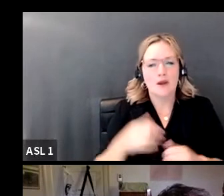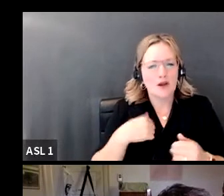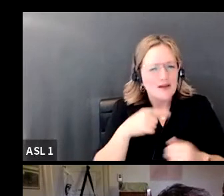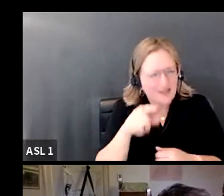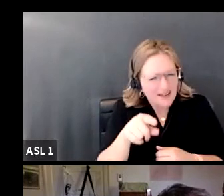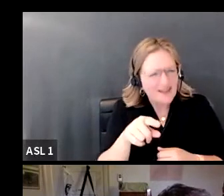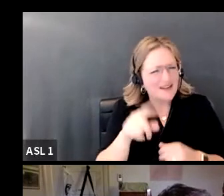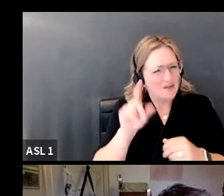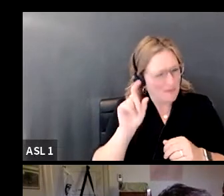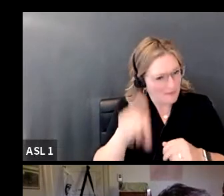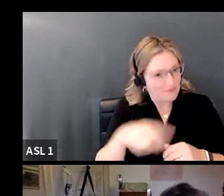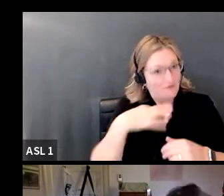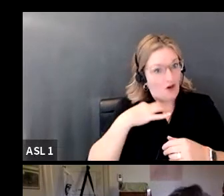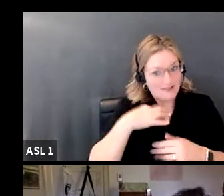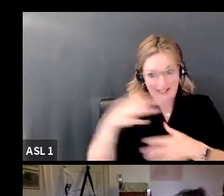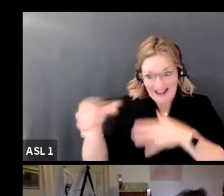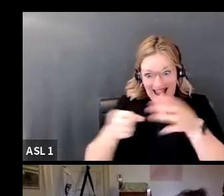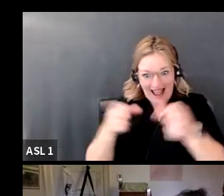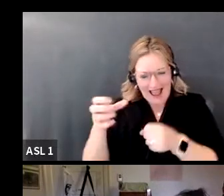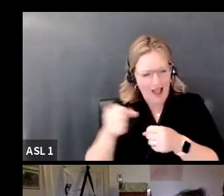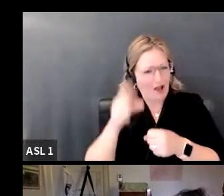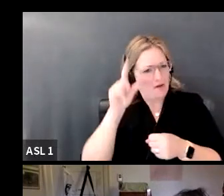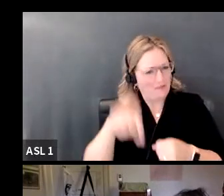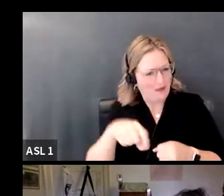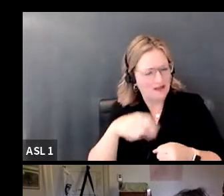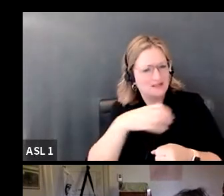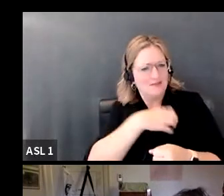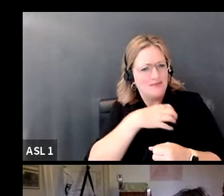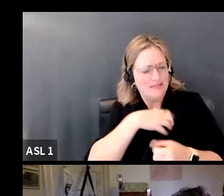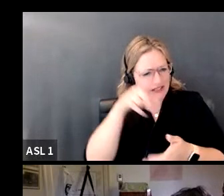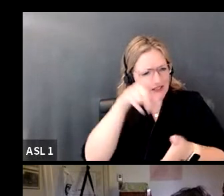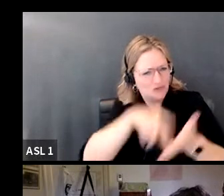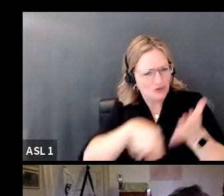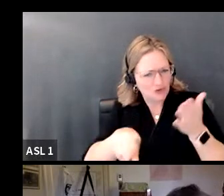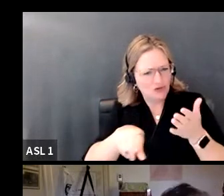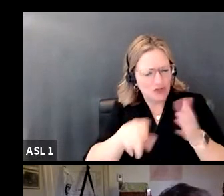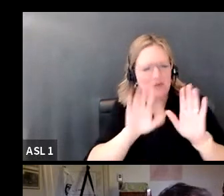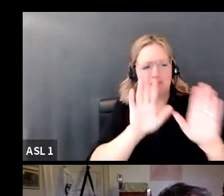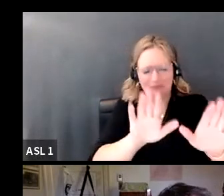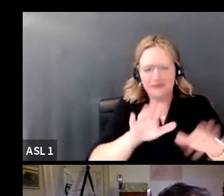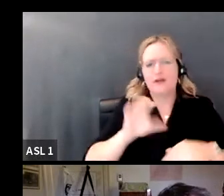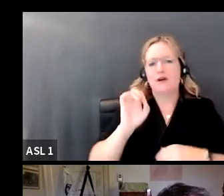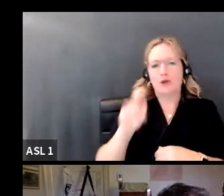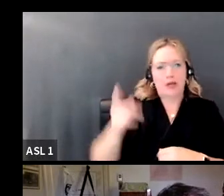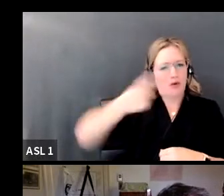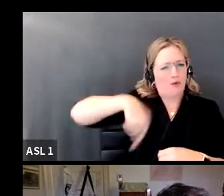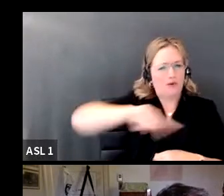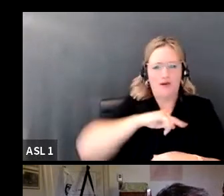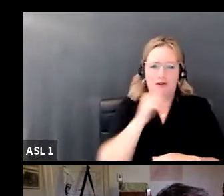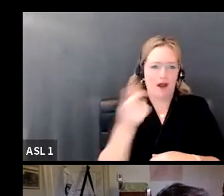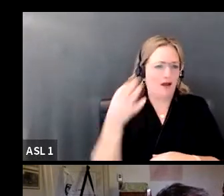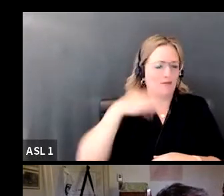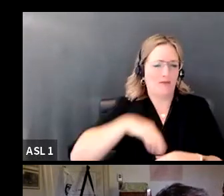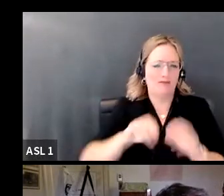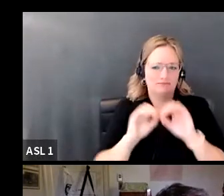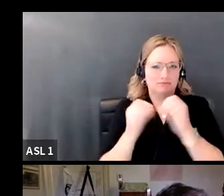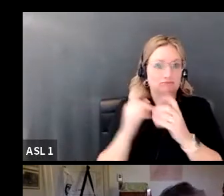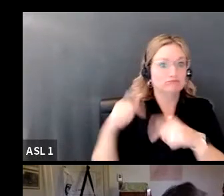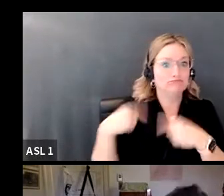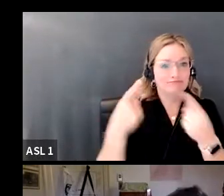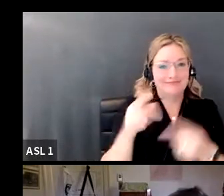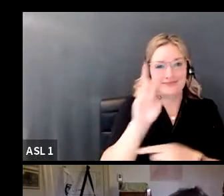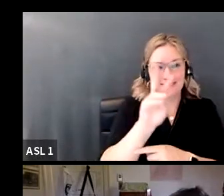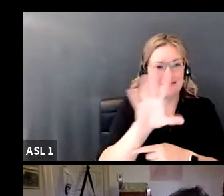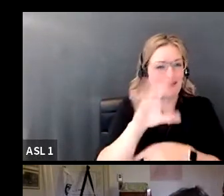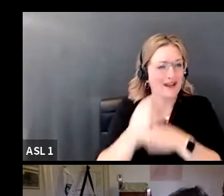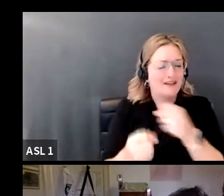volunteers volunteer ottawa is a membership-based not-for-profit canadian charity for almost 65 years we have been a